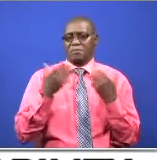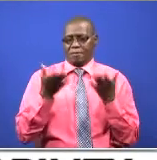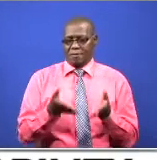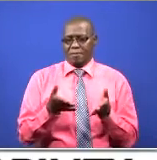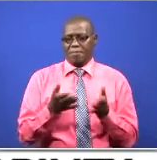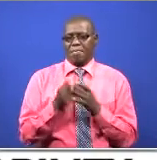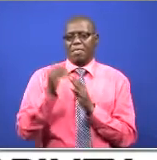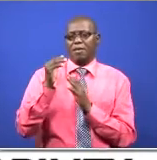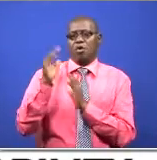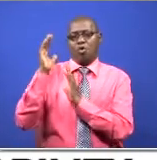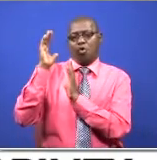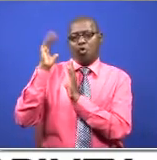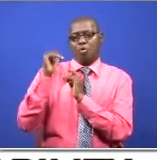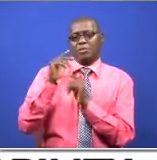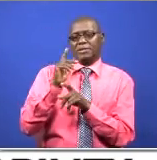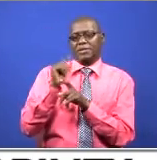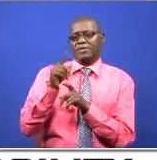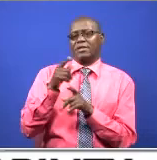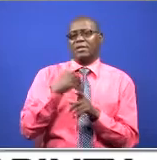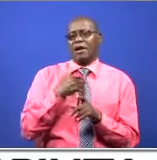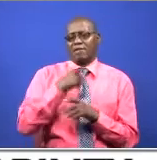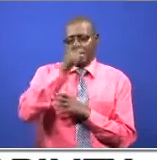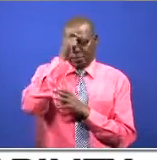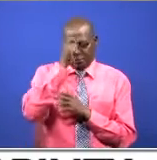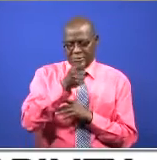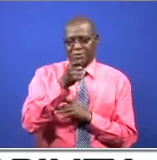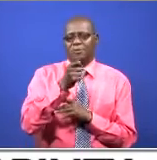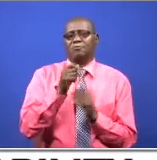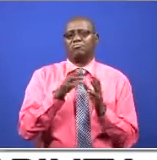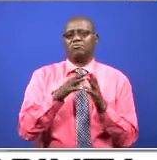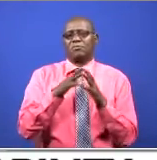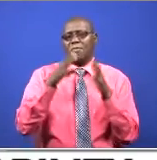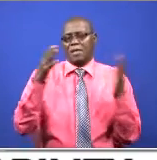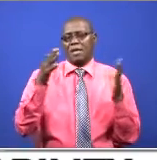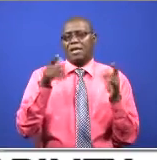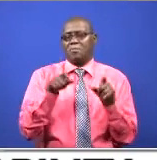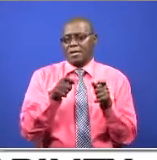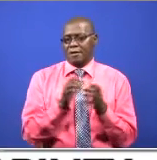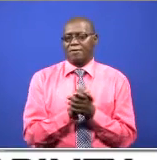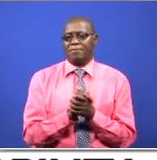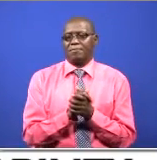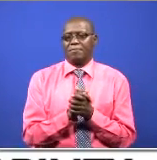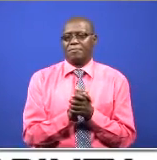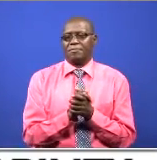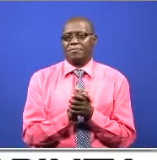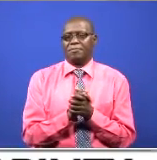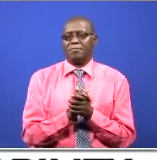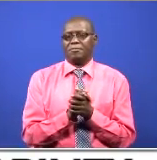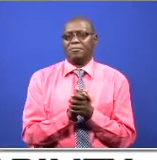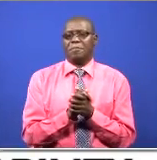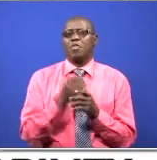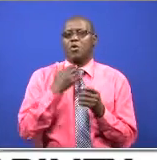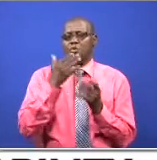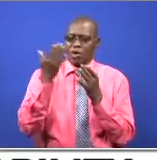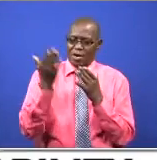Hope is a respected, great media, and would welcome you